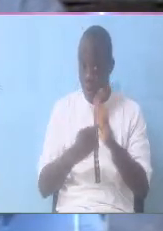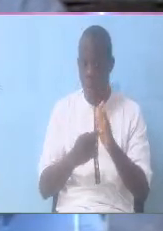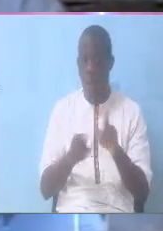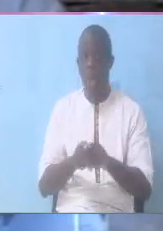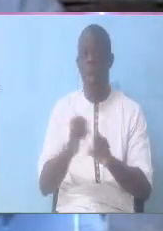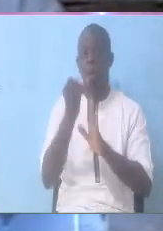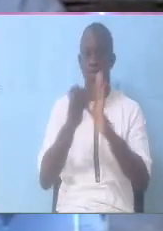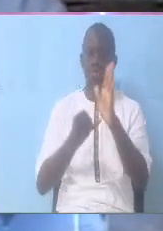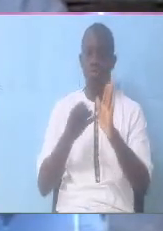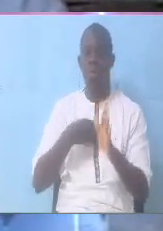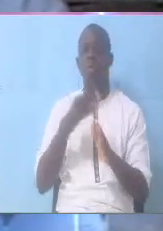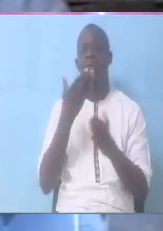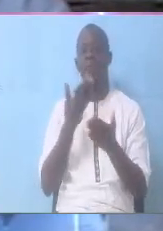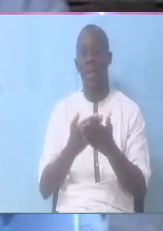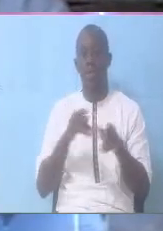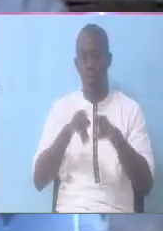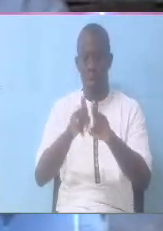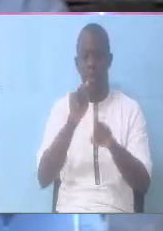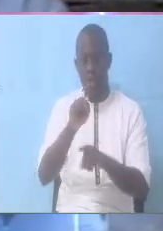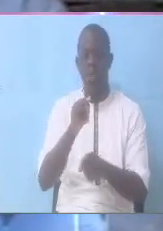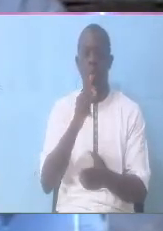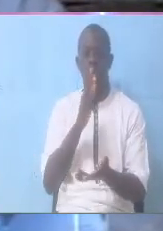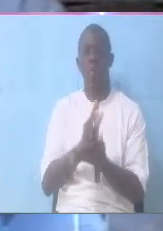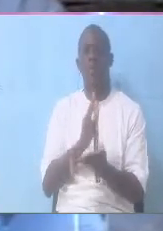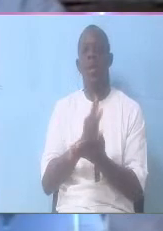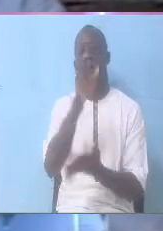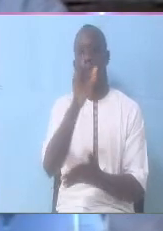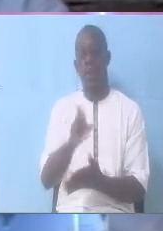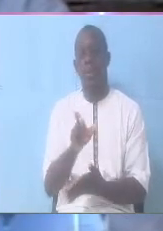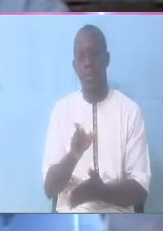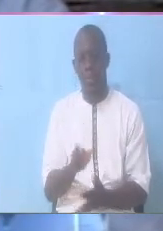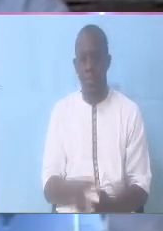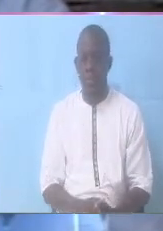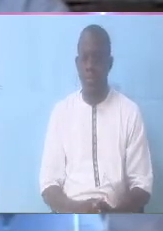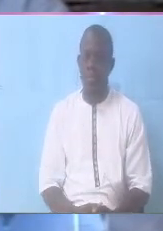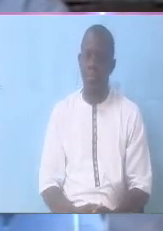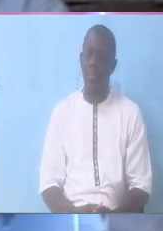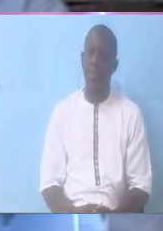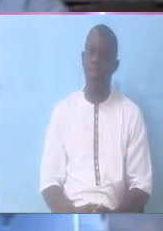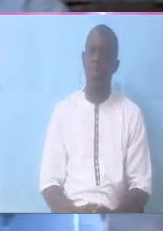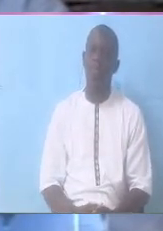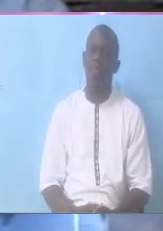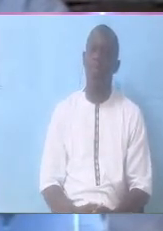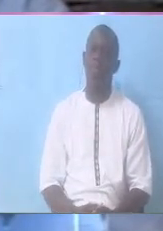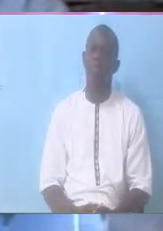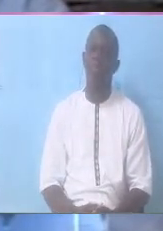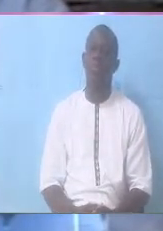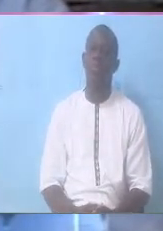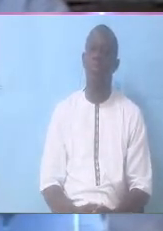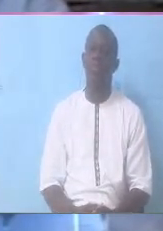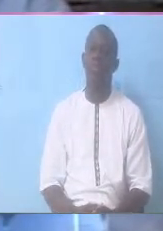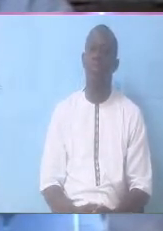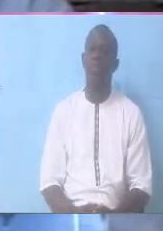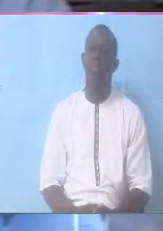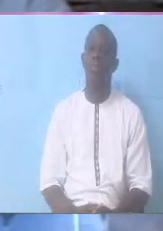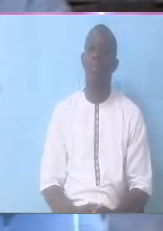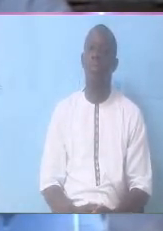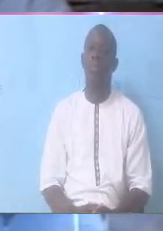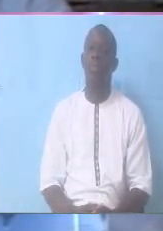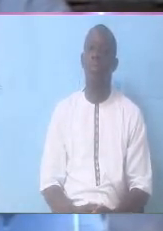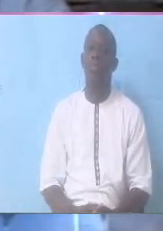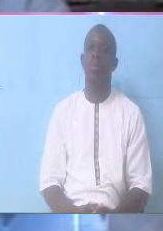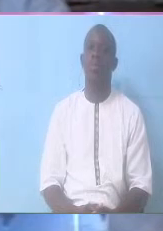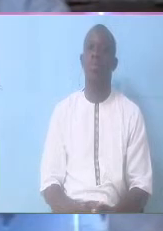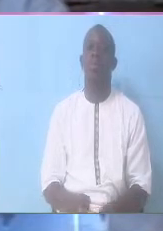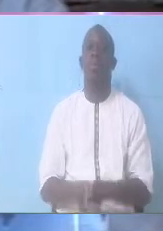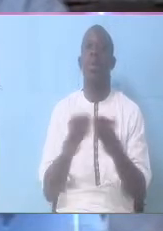this witness. Council ye ku lulu mi alon ko ku meta bank mi alon ko nyantal fanan kiskis la. It's